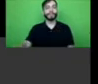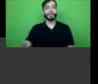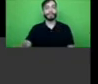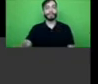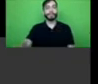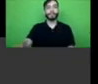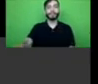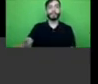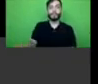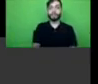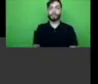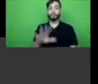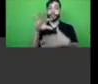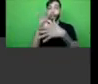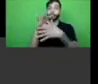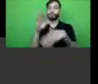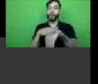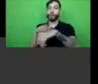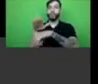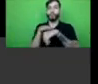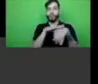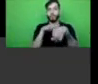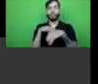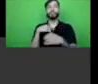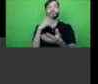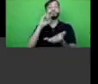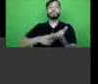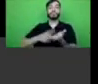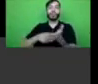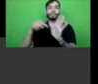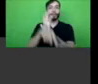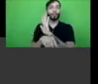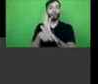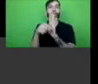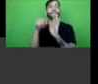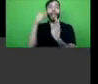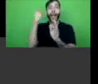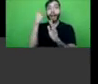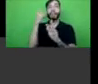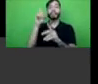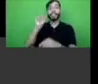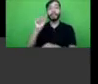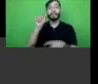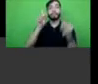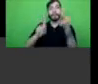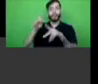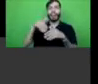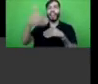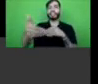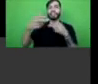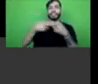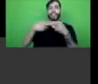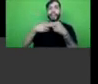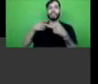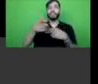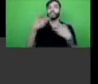warning, I'm going to be talking about the murders of Black and disabled people in this next section. So if you would rather